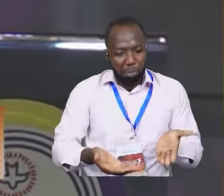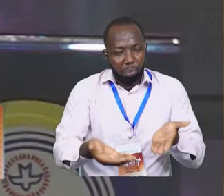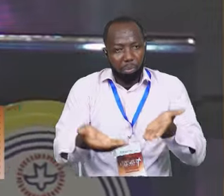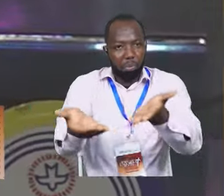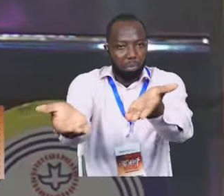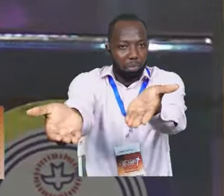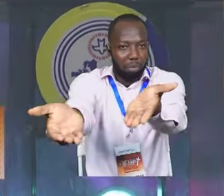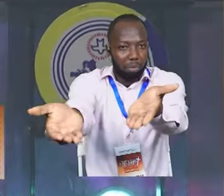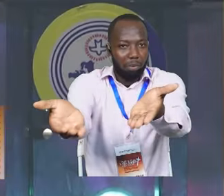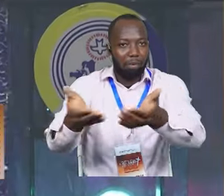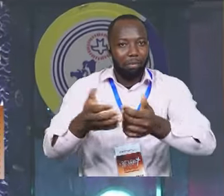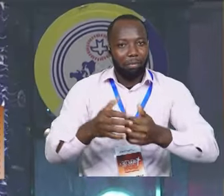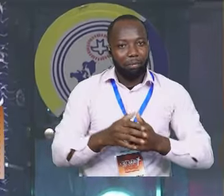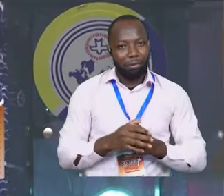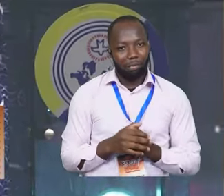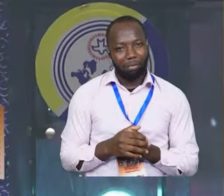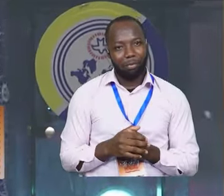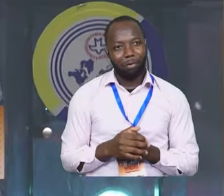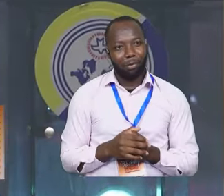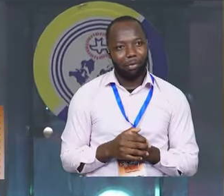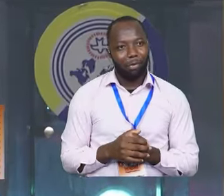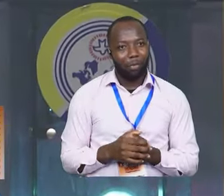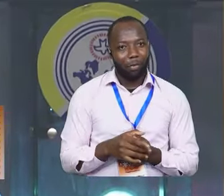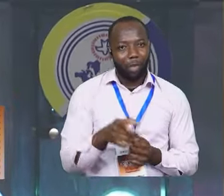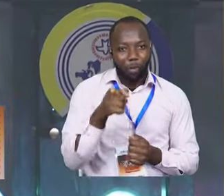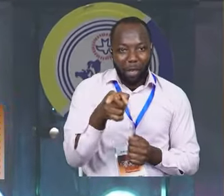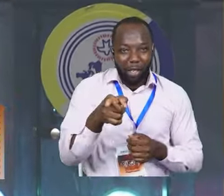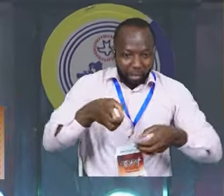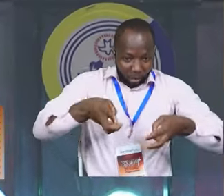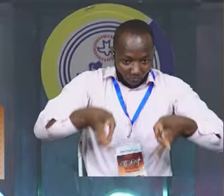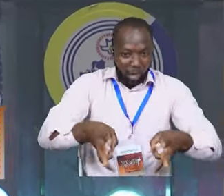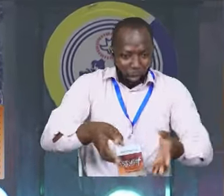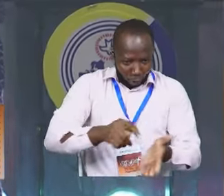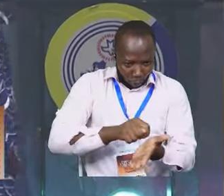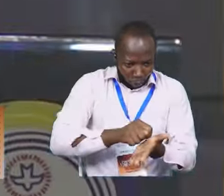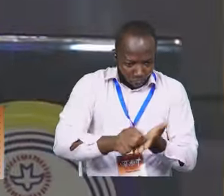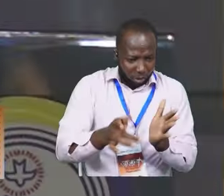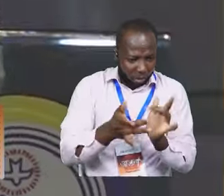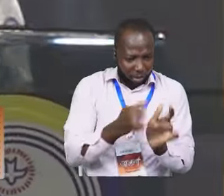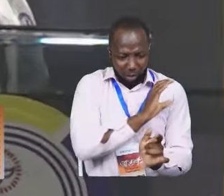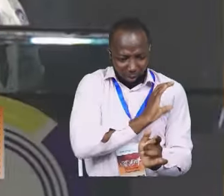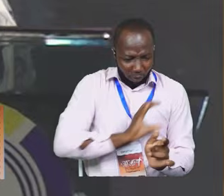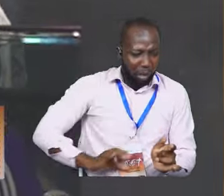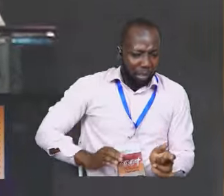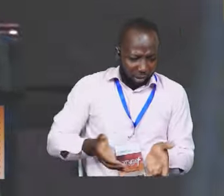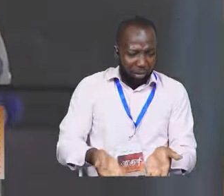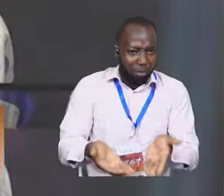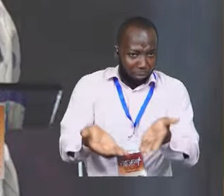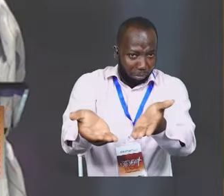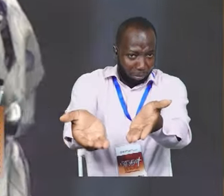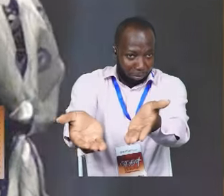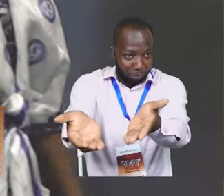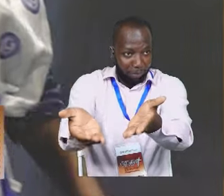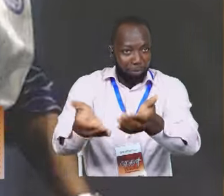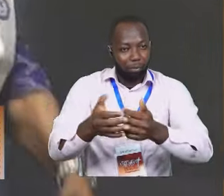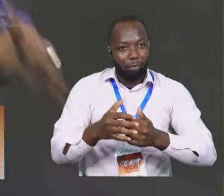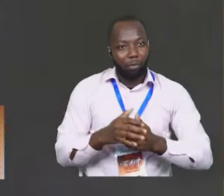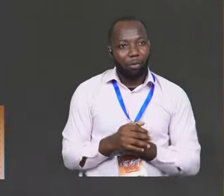Tonight we are giving, or we have brought the Lord Jesus to you. He is the way and the truth and the